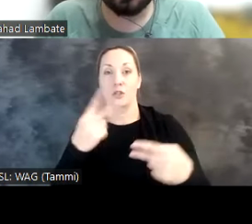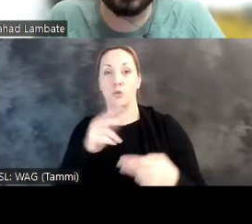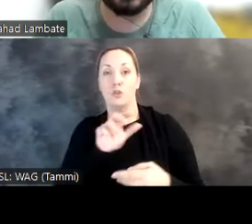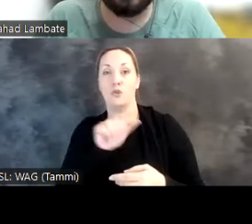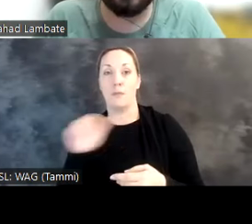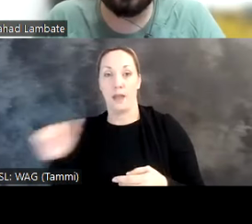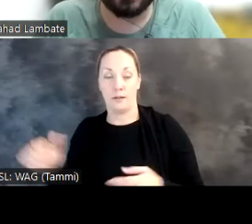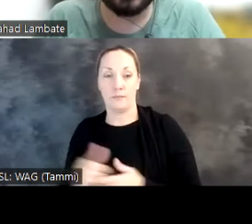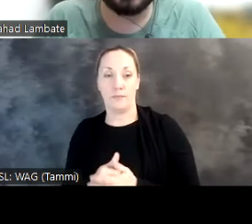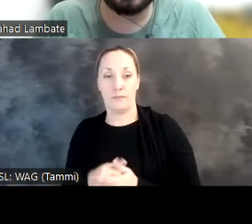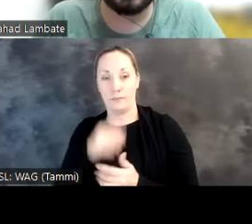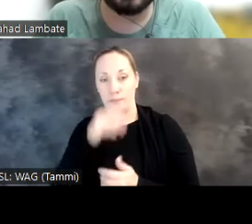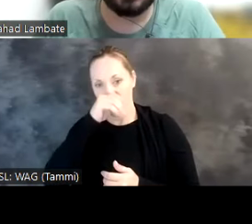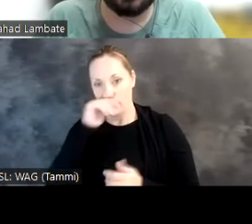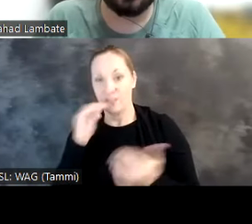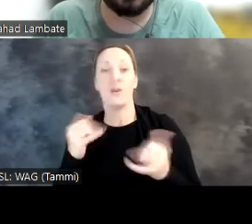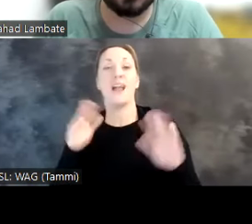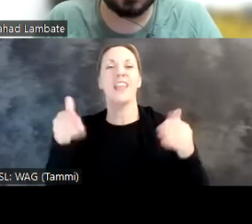So let's have a look at